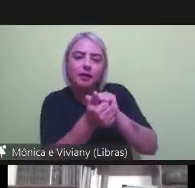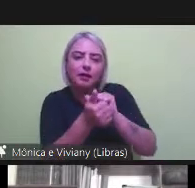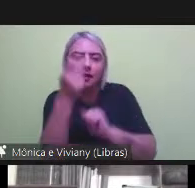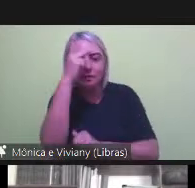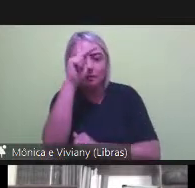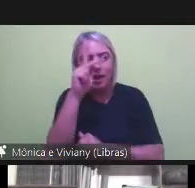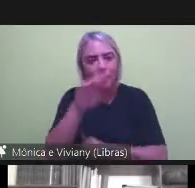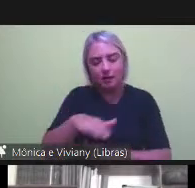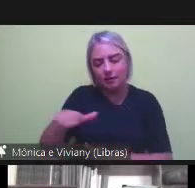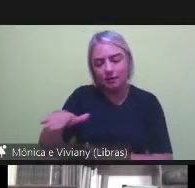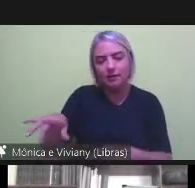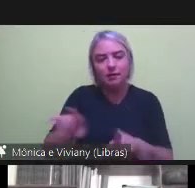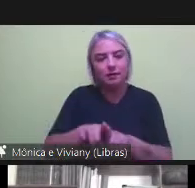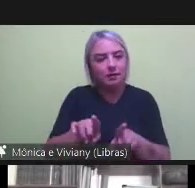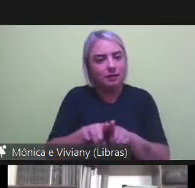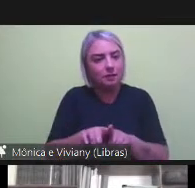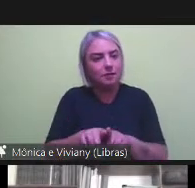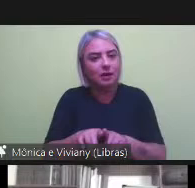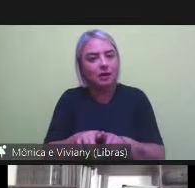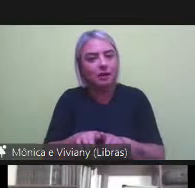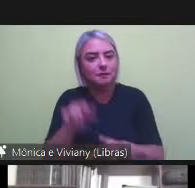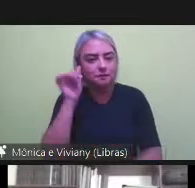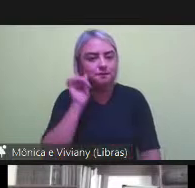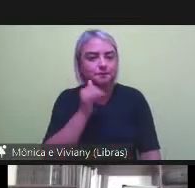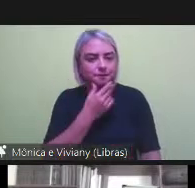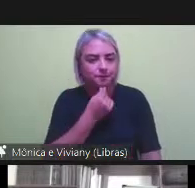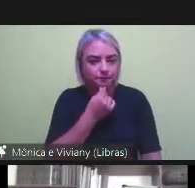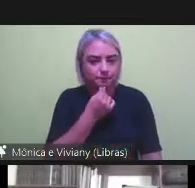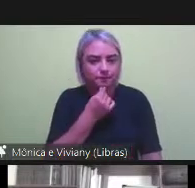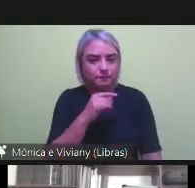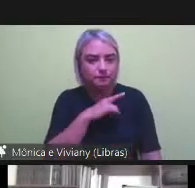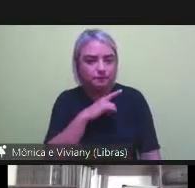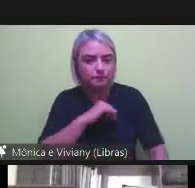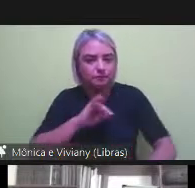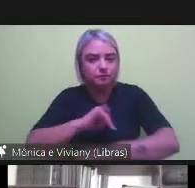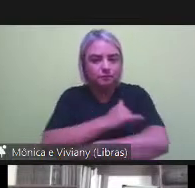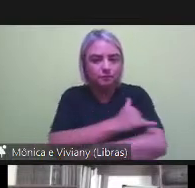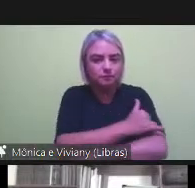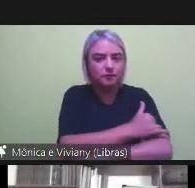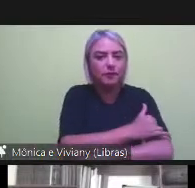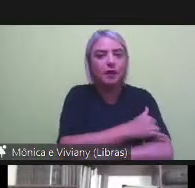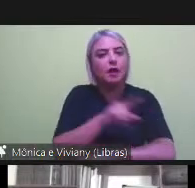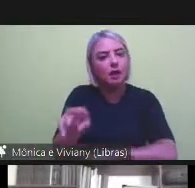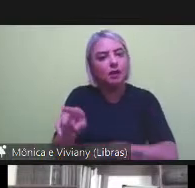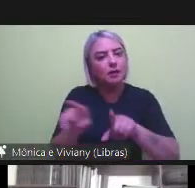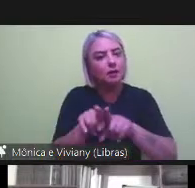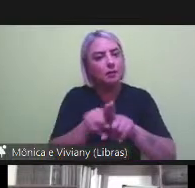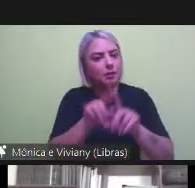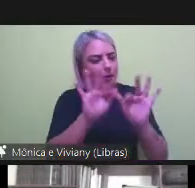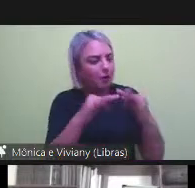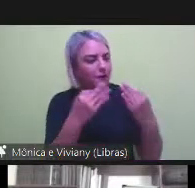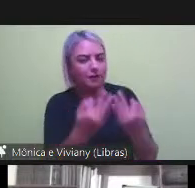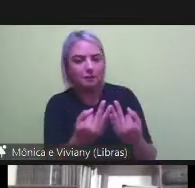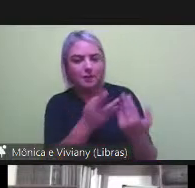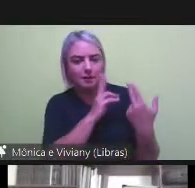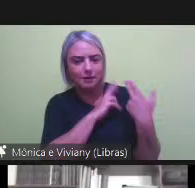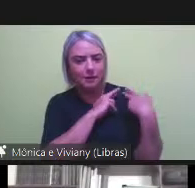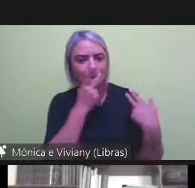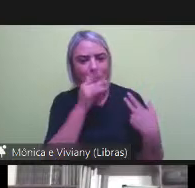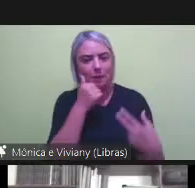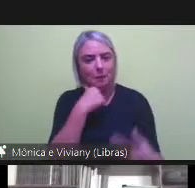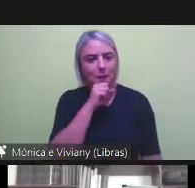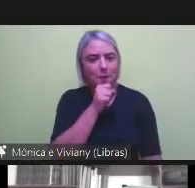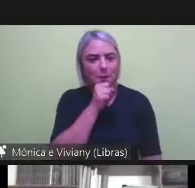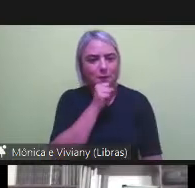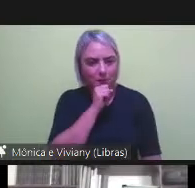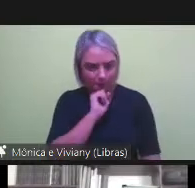kids and these boys and girls that had that were overweight and were obese. Naturally,